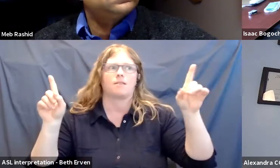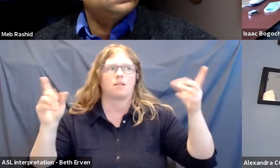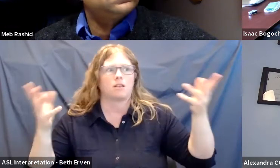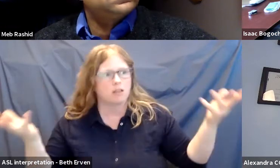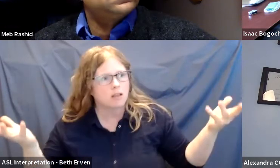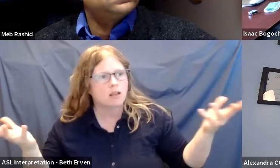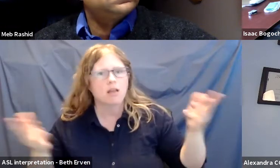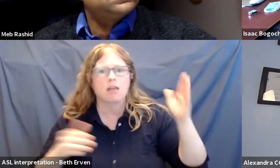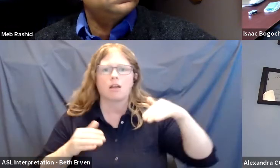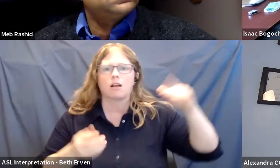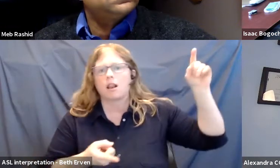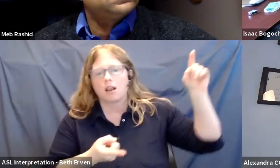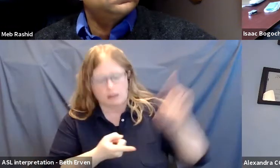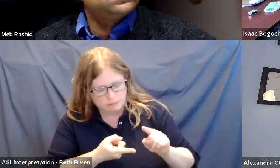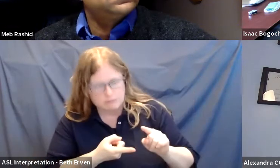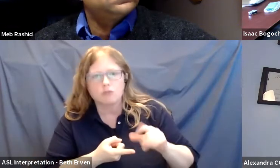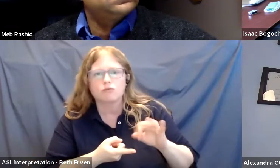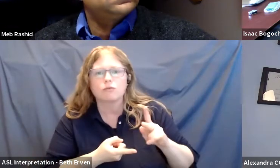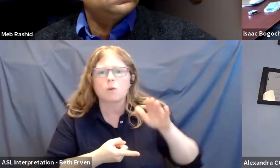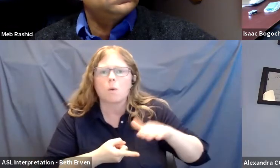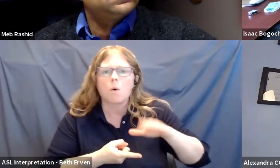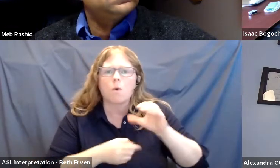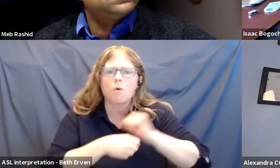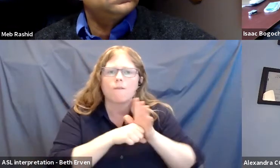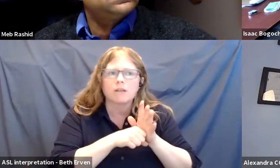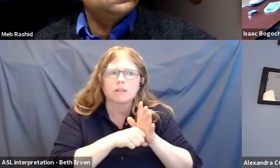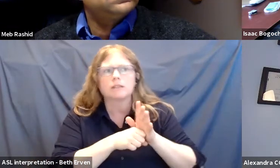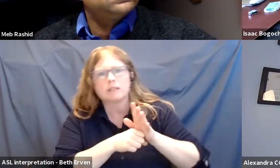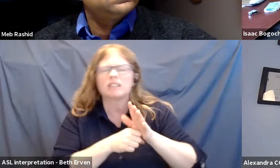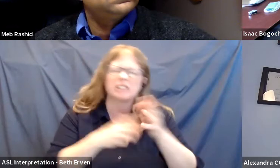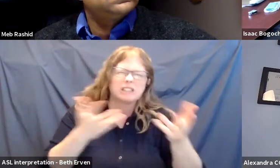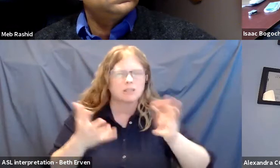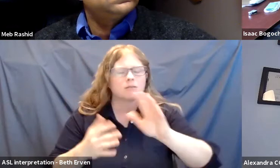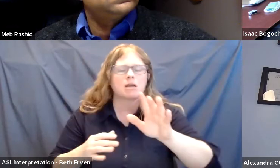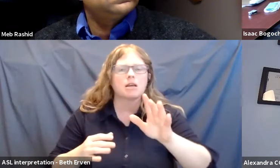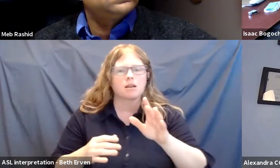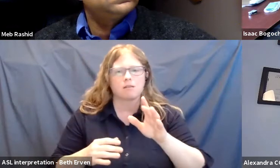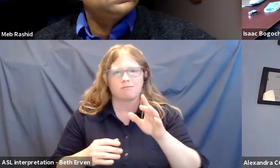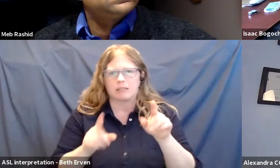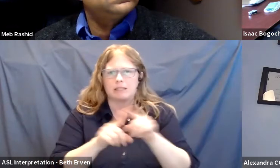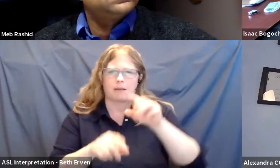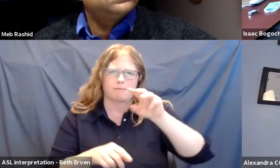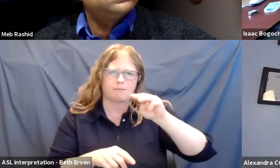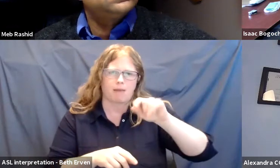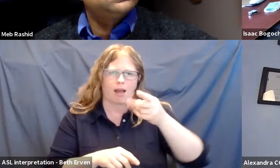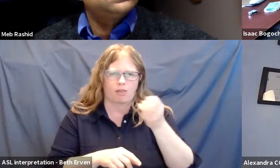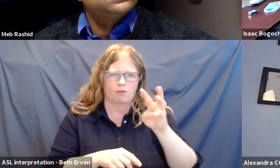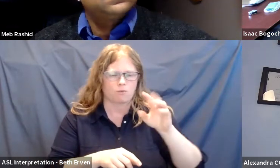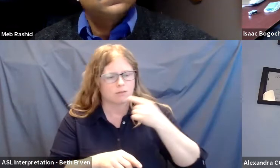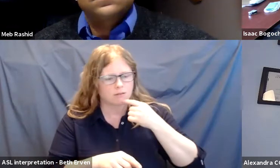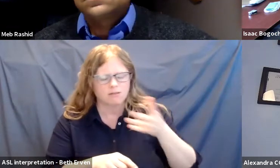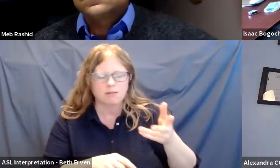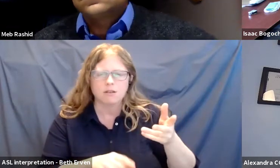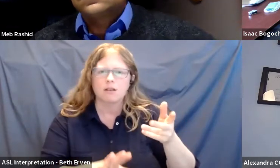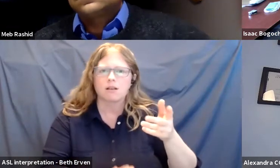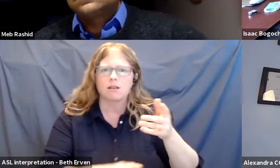very, very little COVID-19 and the risk is very low. So I think it's pretty reasonable that NACI said 40 plus for this rather than